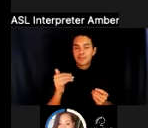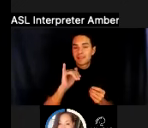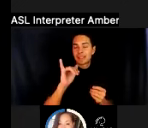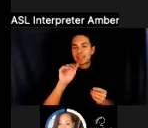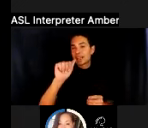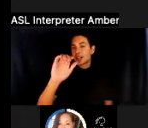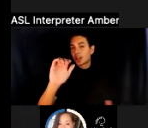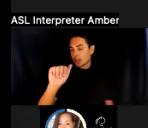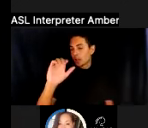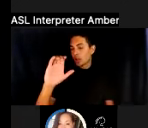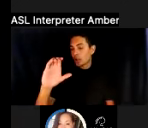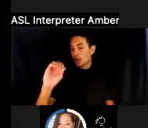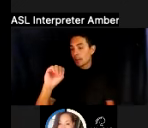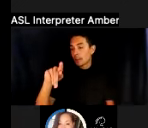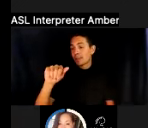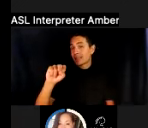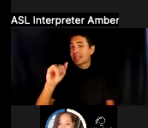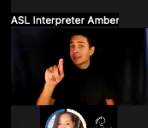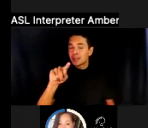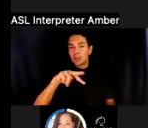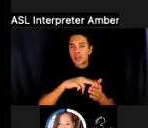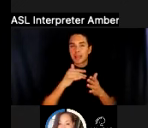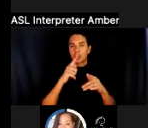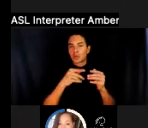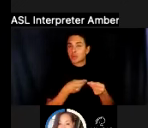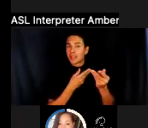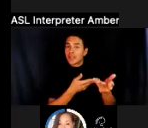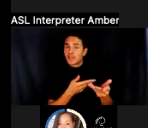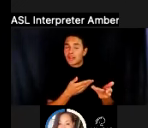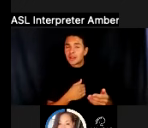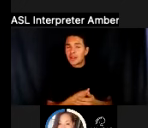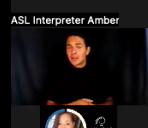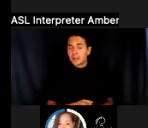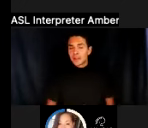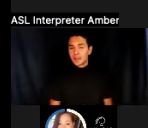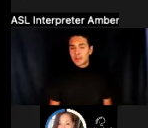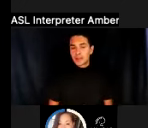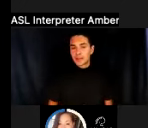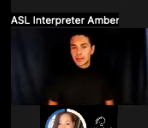that what you're talking about, services provided?